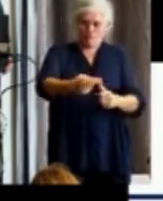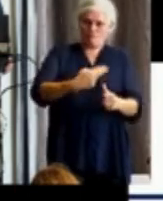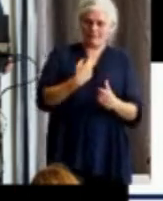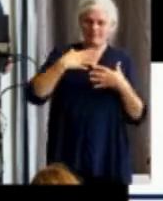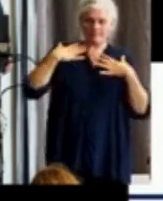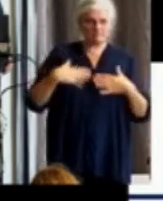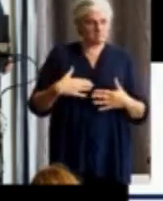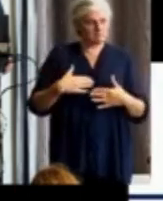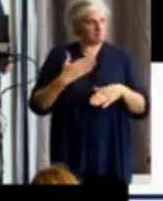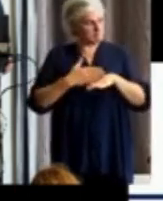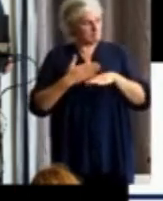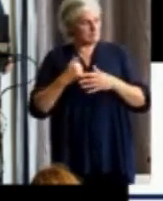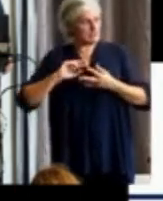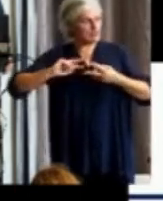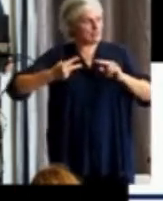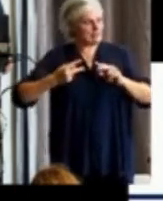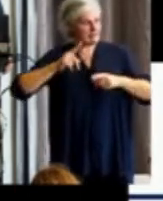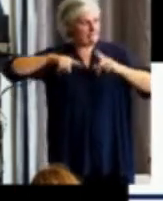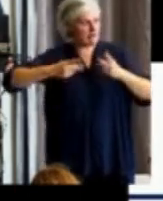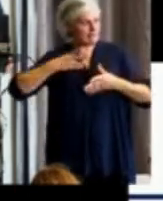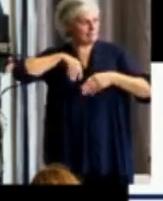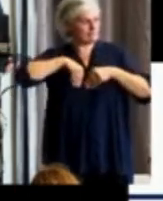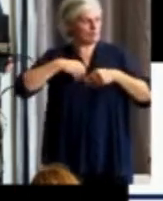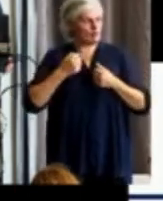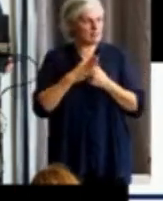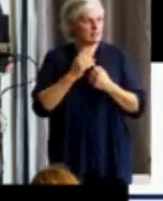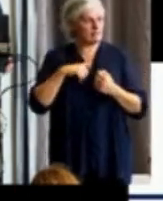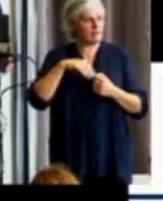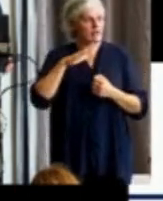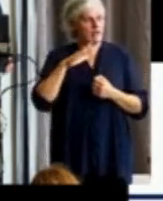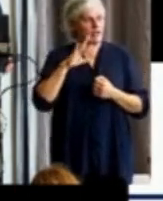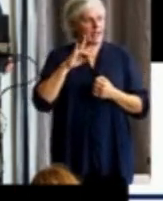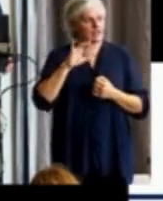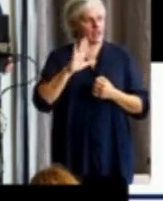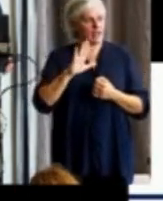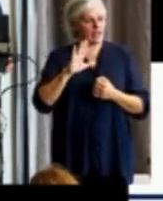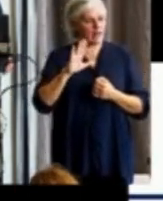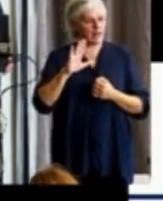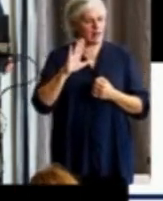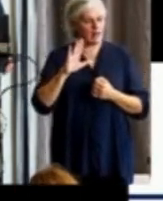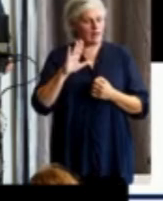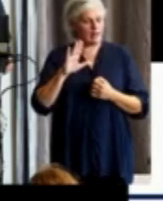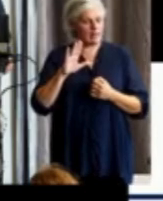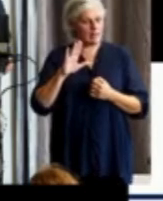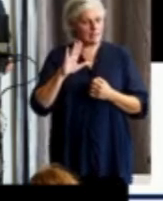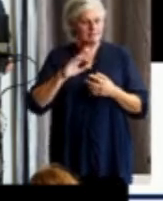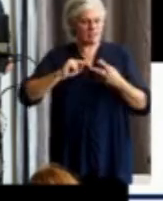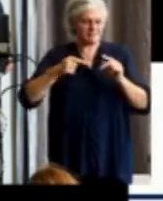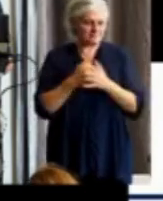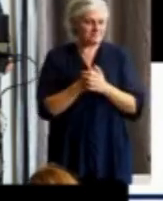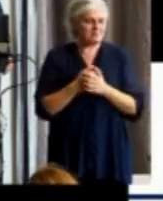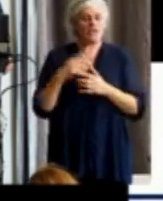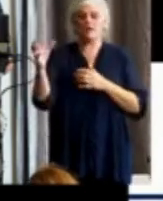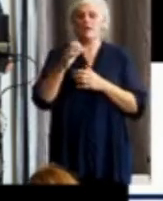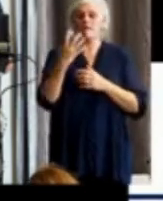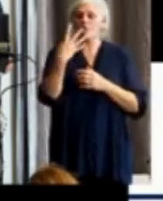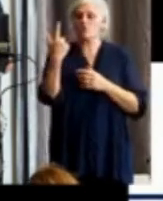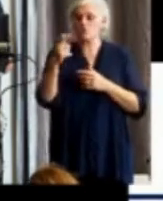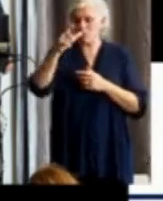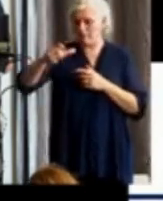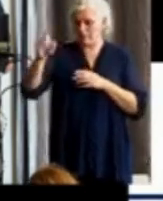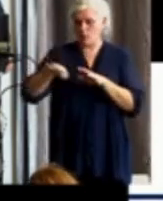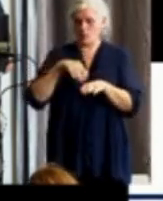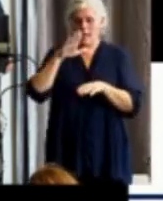predisposition thanks to a genetic variant in the HLA genes. So what we did was recruit 42 patients